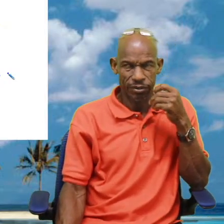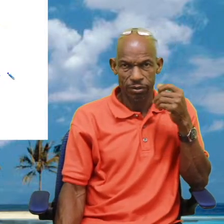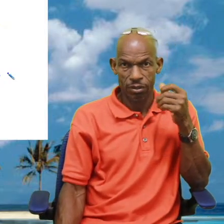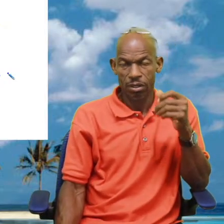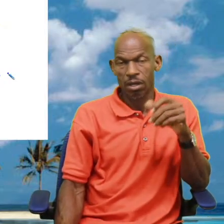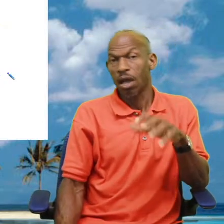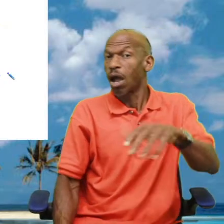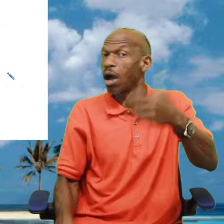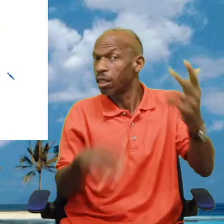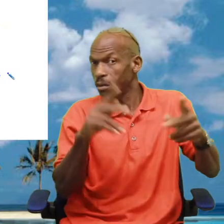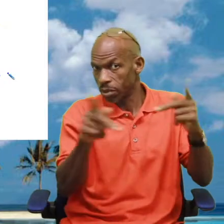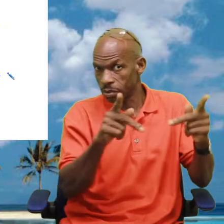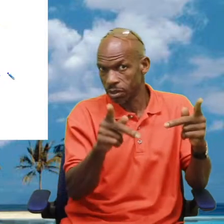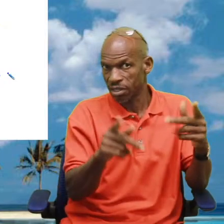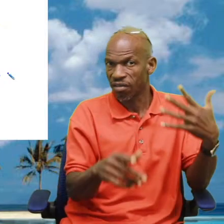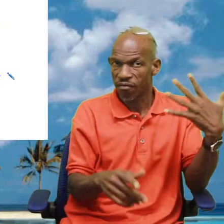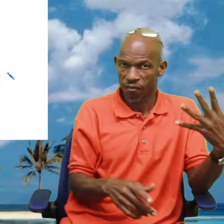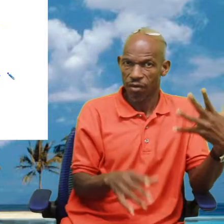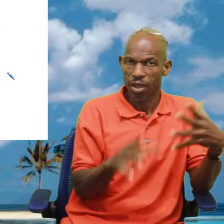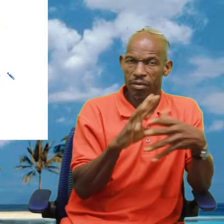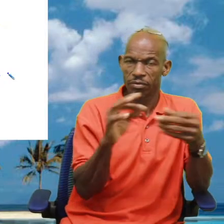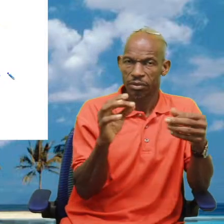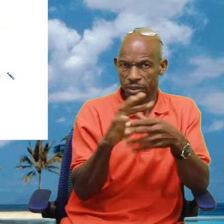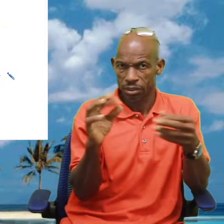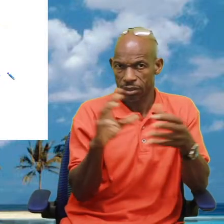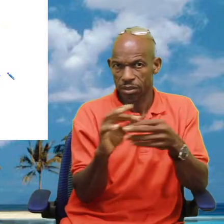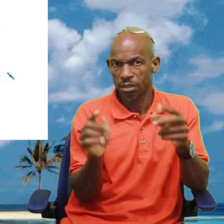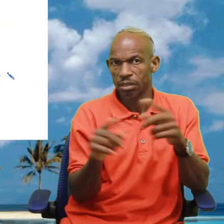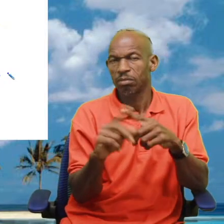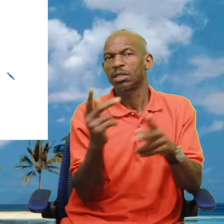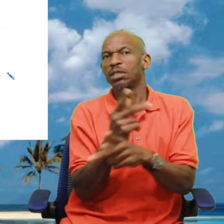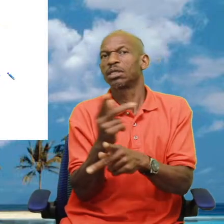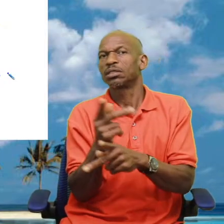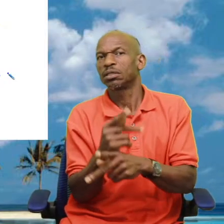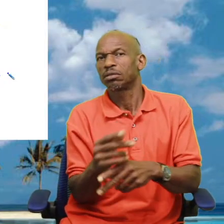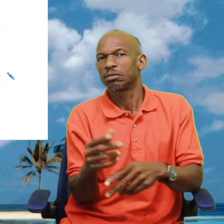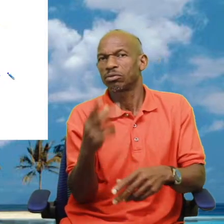in all the adjectives there. So everybody's finished?